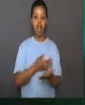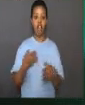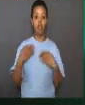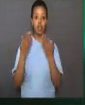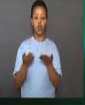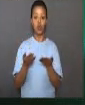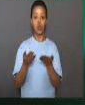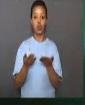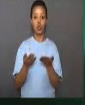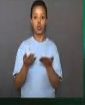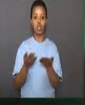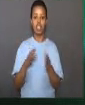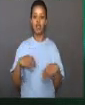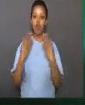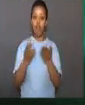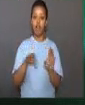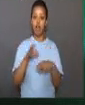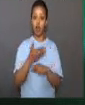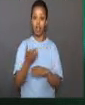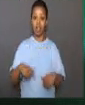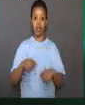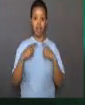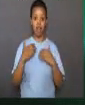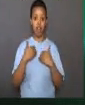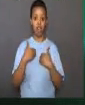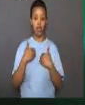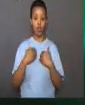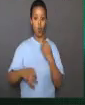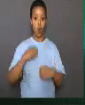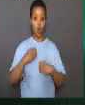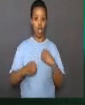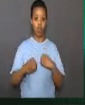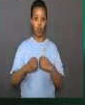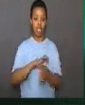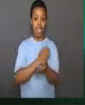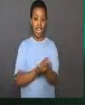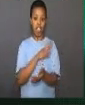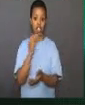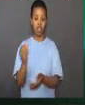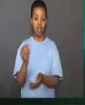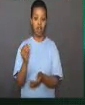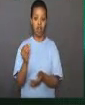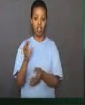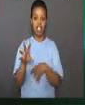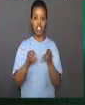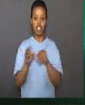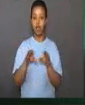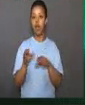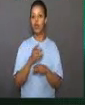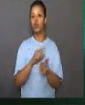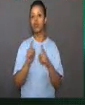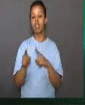Carbohydrates provide living organisms with energy and act as